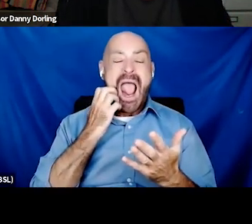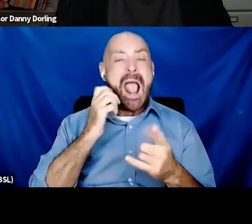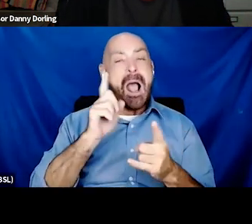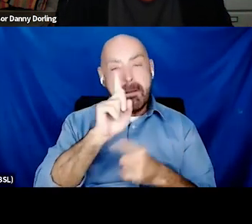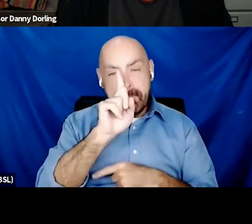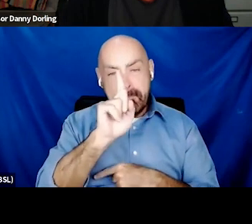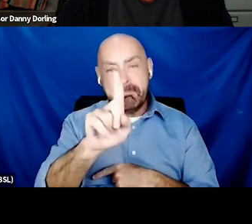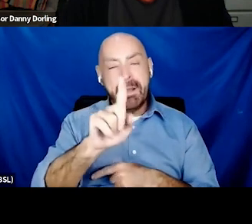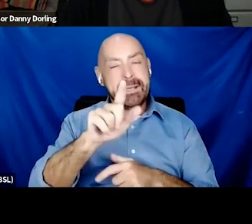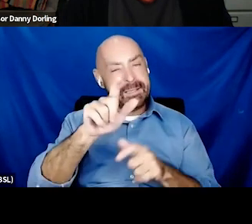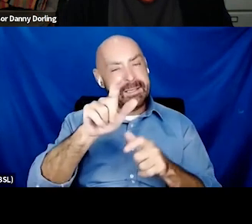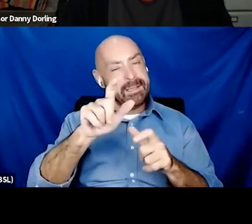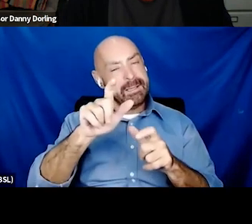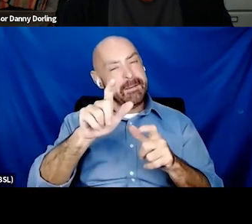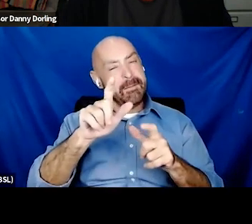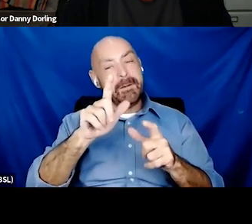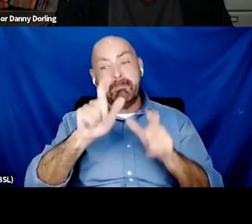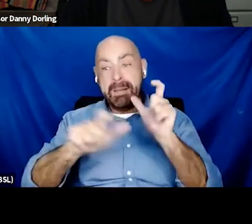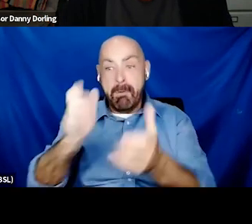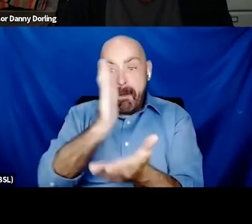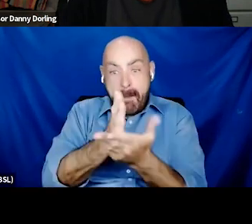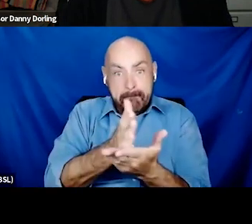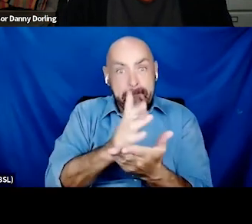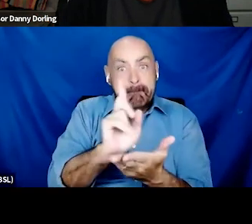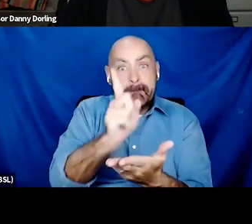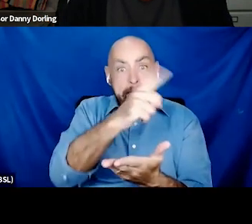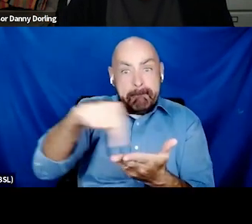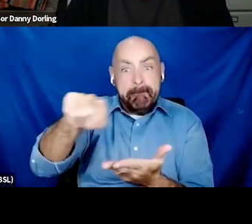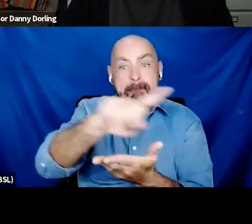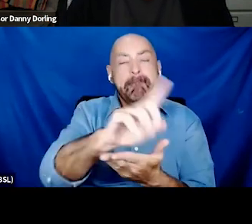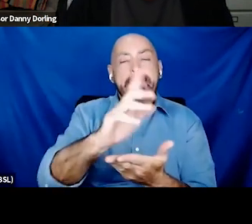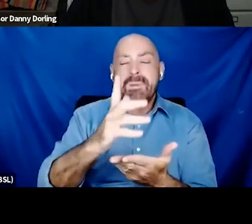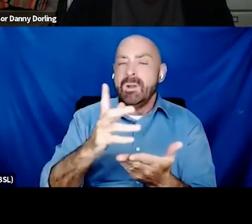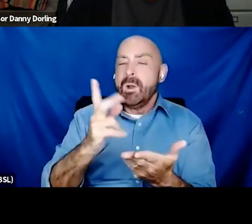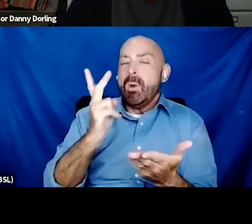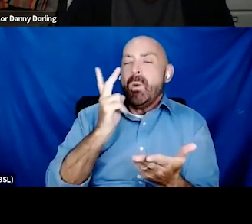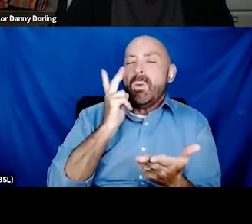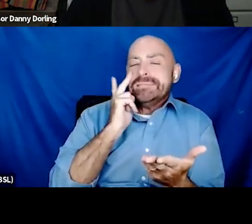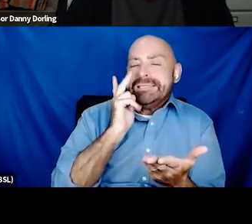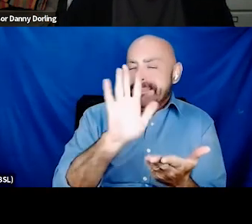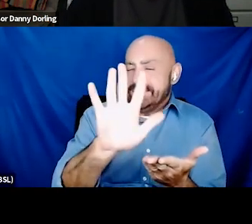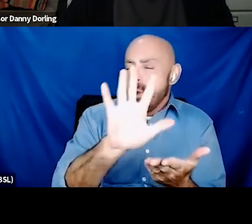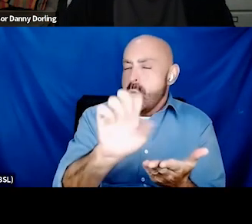I'll get on to show you, at least as much as they tell us how they are.